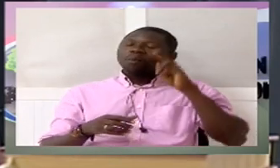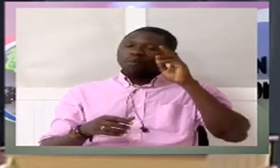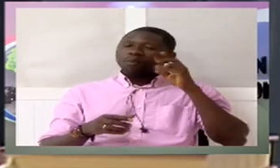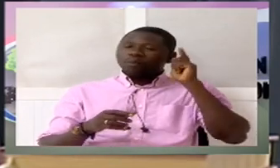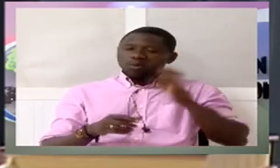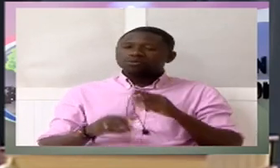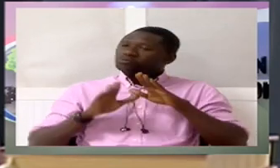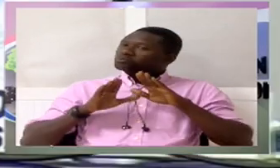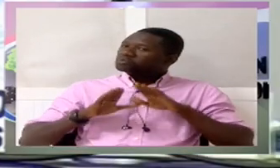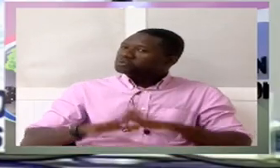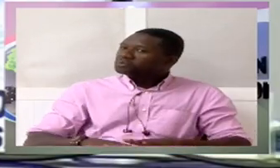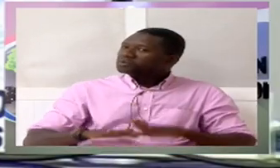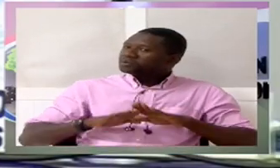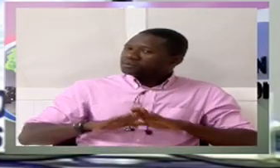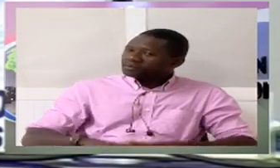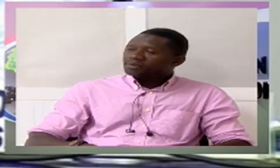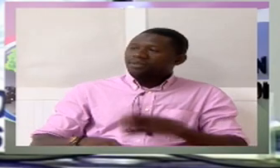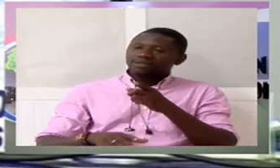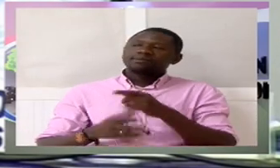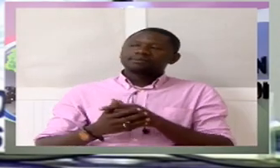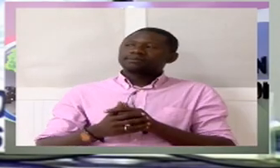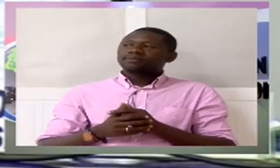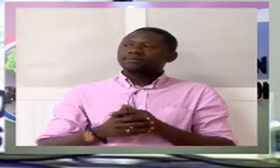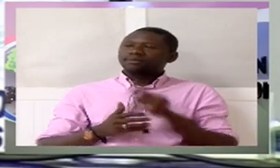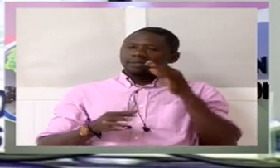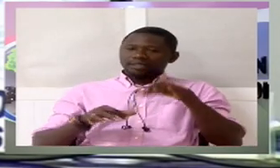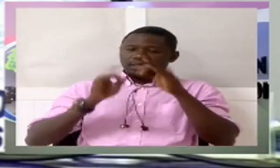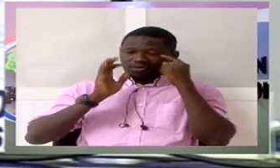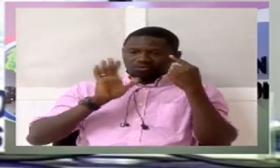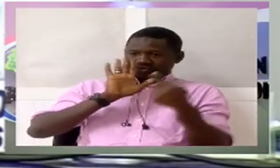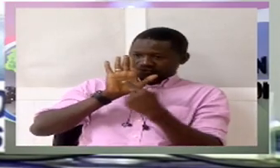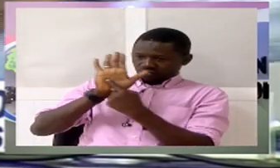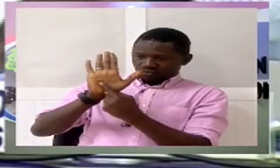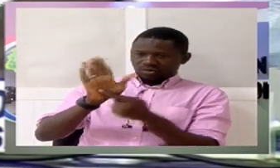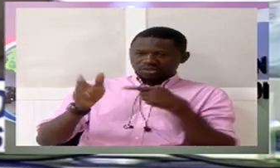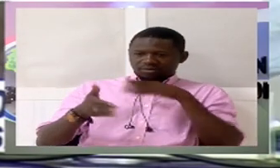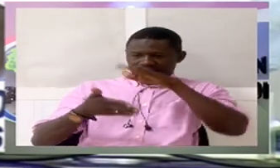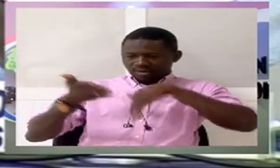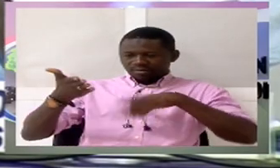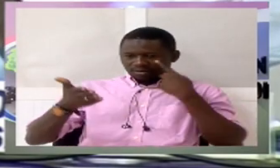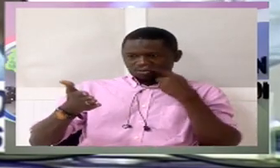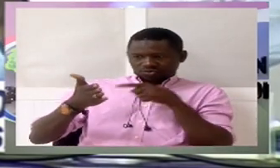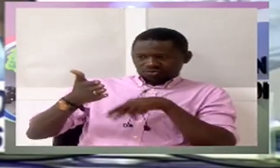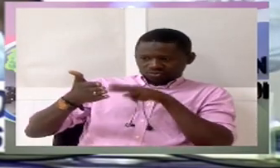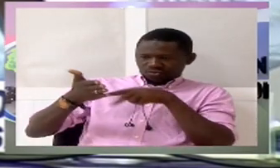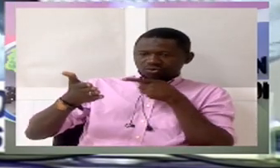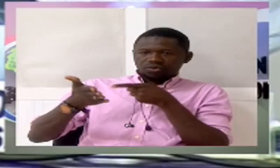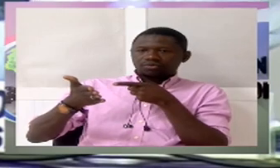ourselves. Take a look at this document. Ning kaito jibe bang.